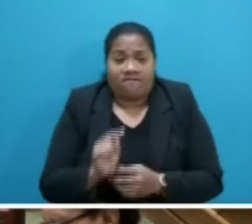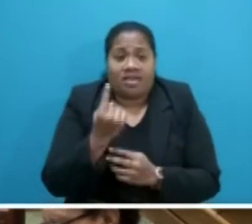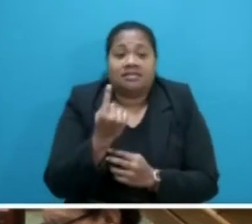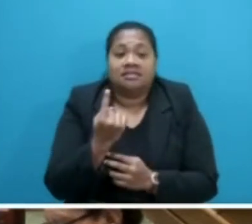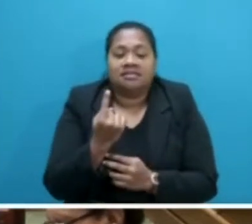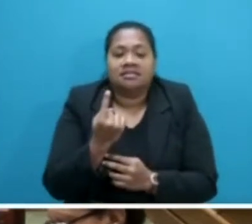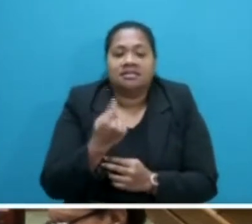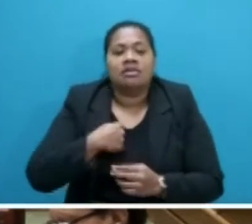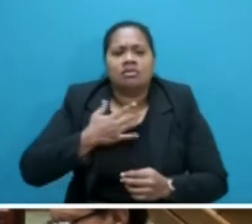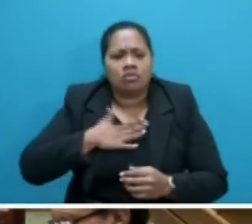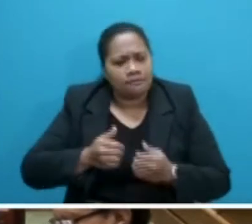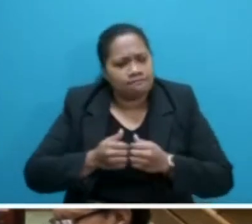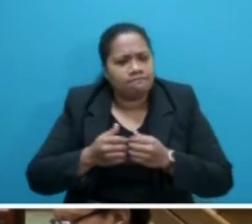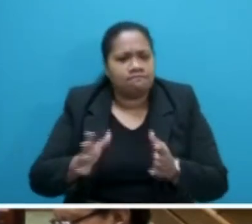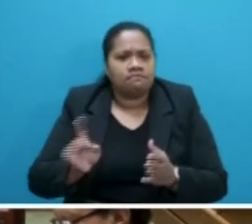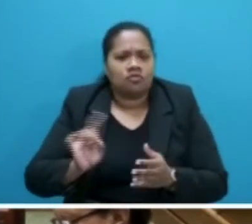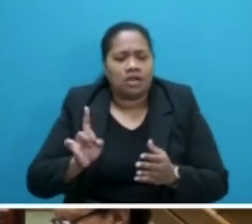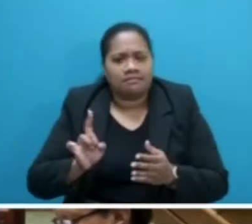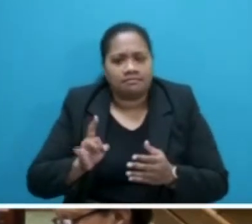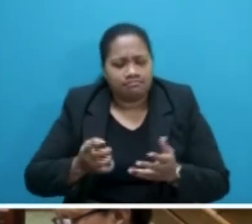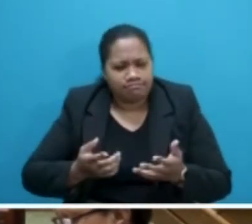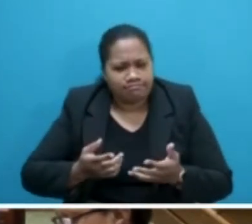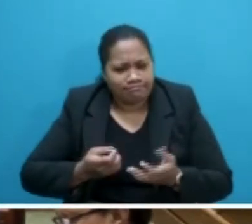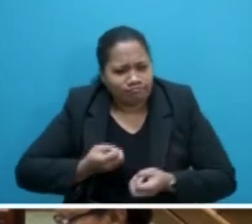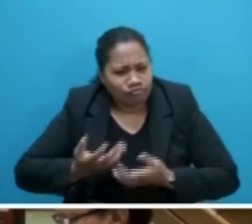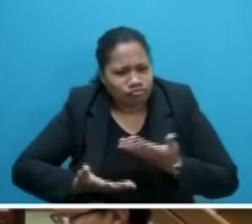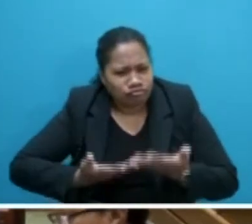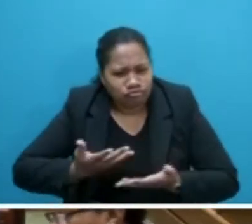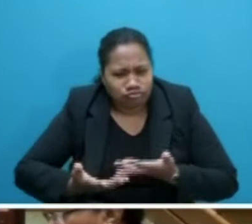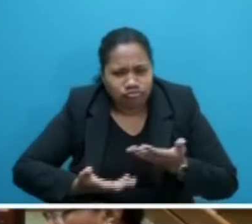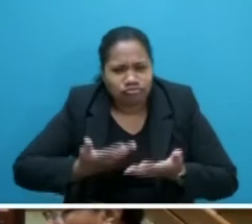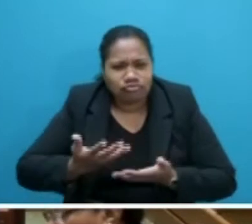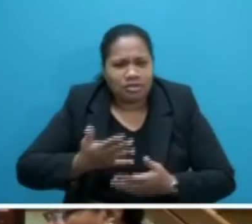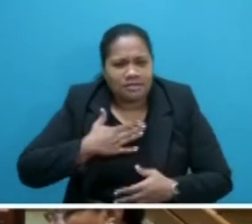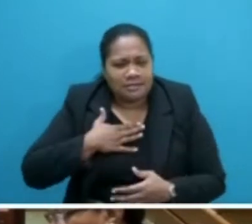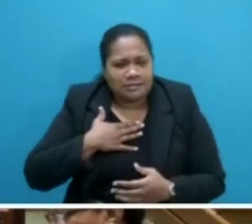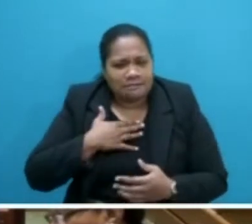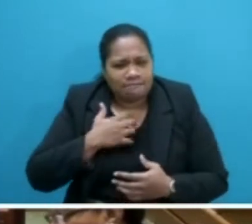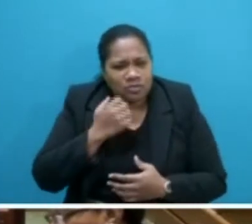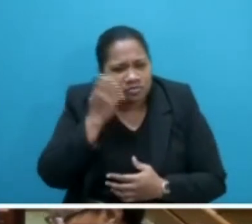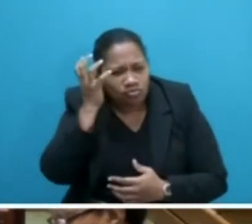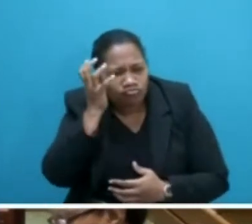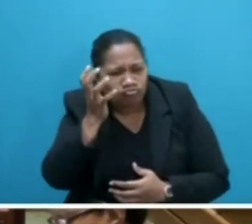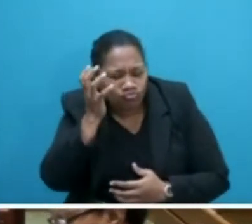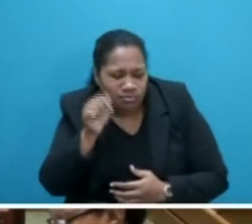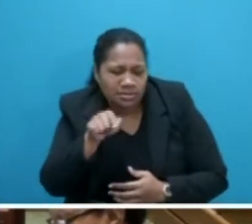sir, I'd like to begin by expressing my sincere condolences to our Pacific brothers and sisters in